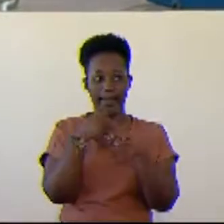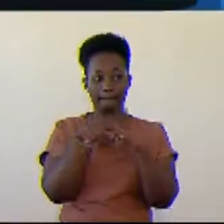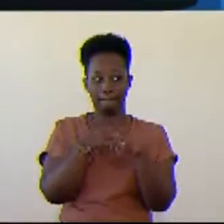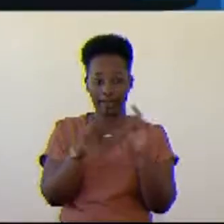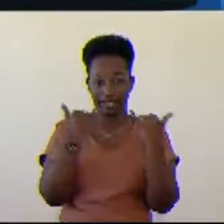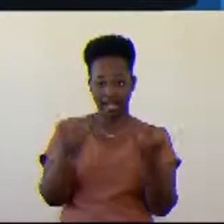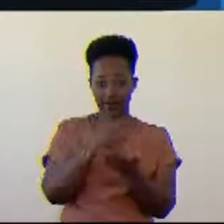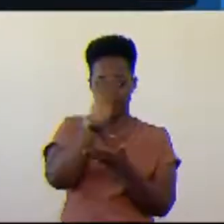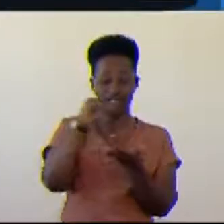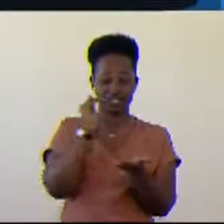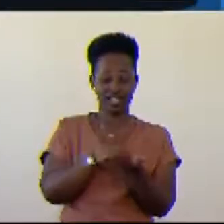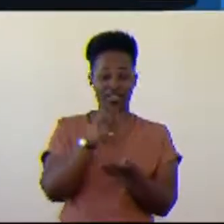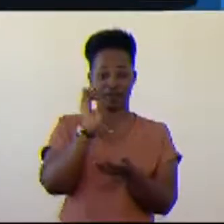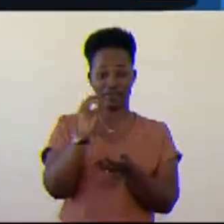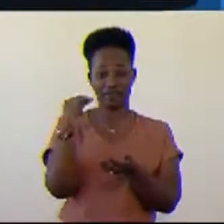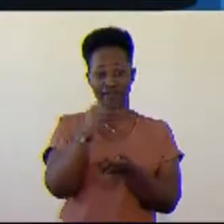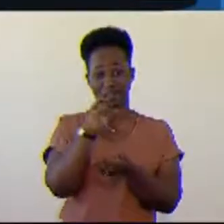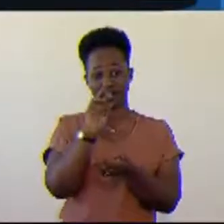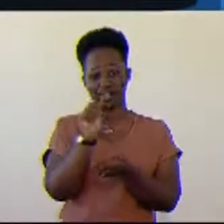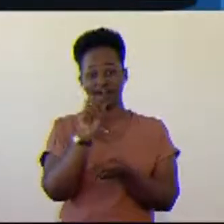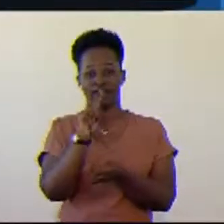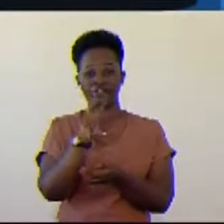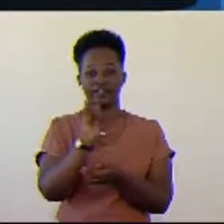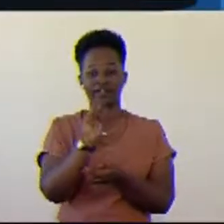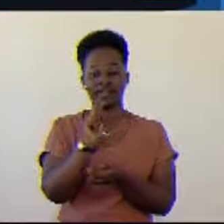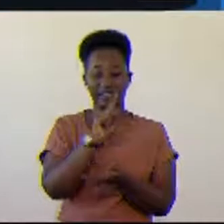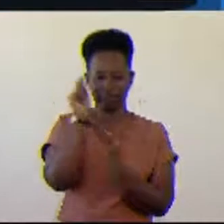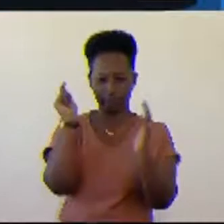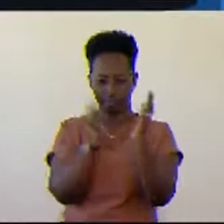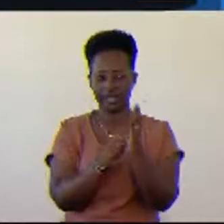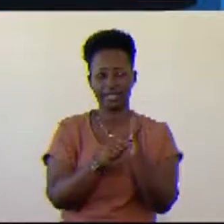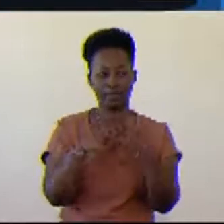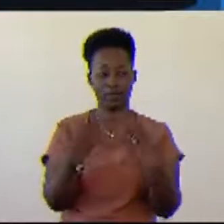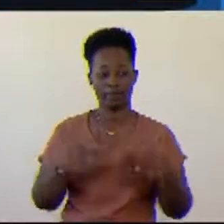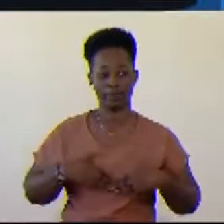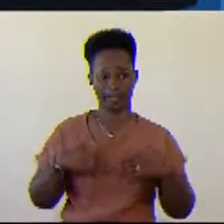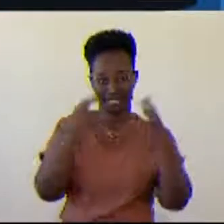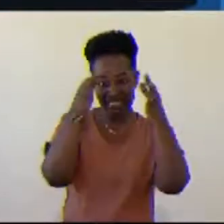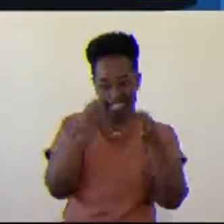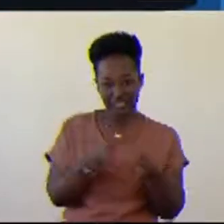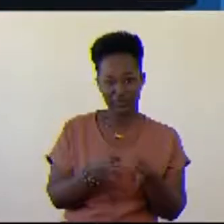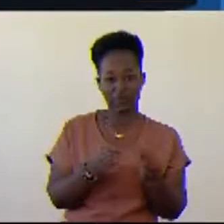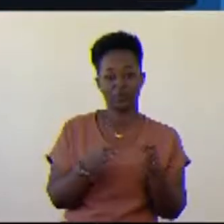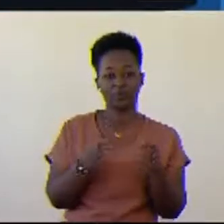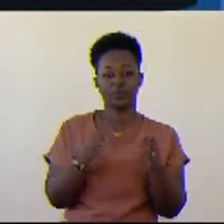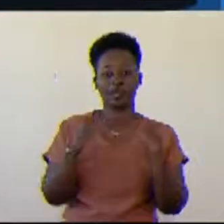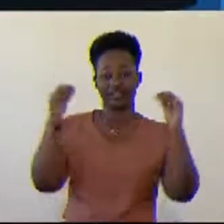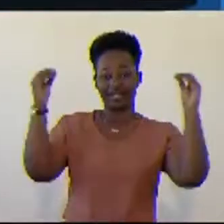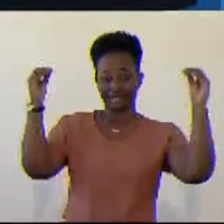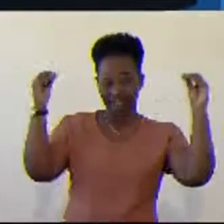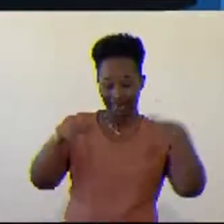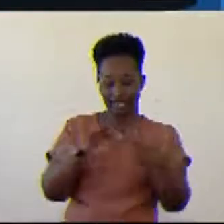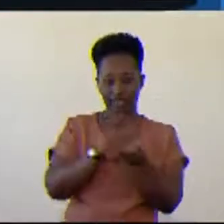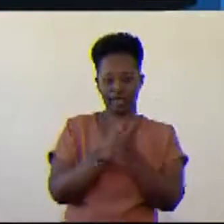Center of gravity is a point on a body where the total weight of the body appears to be